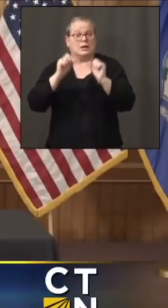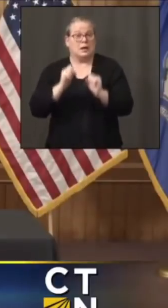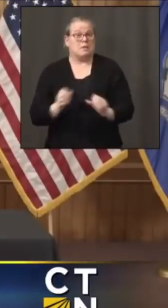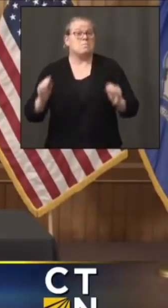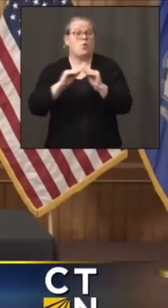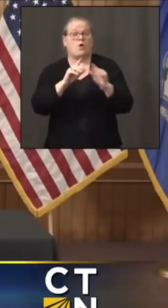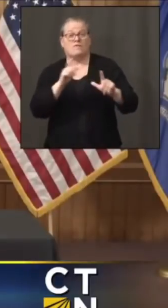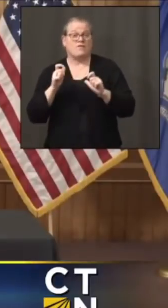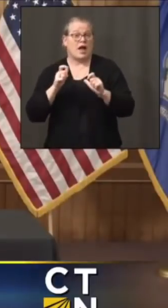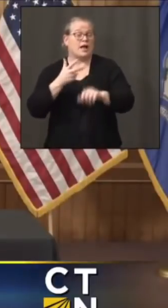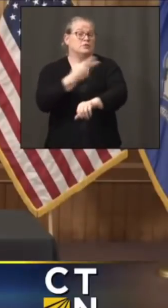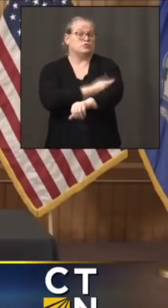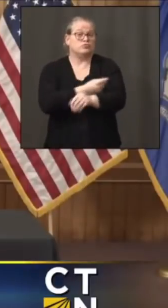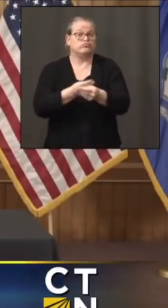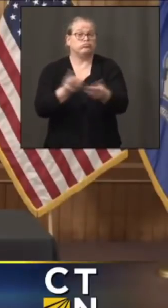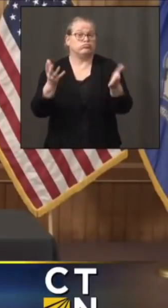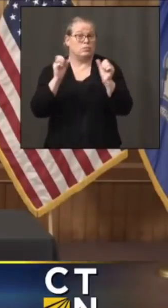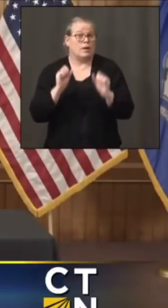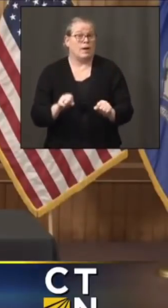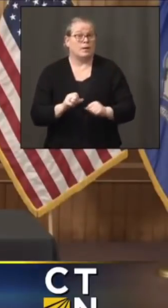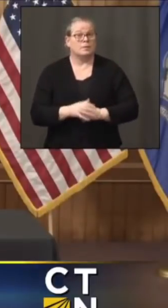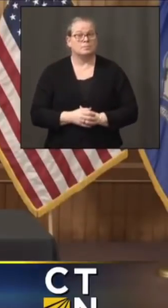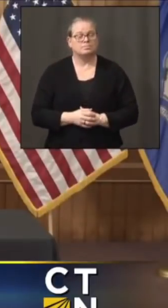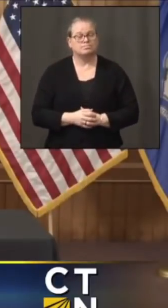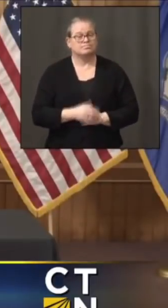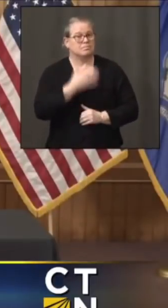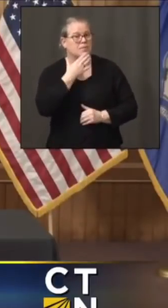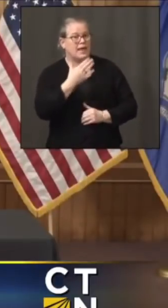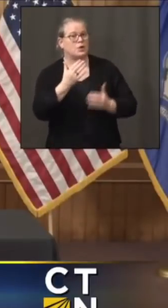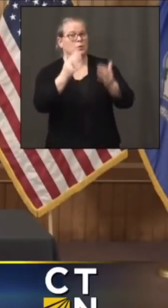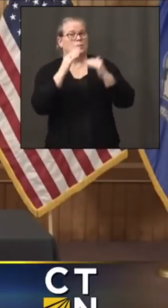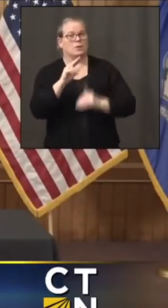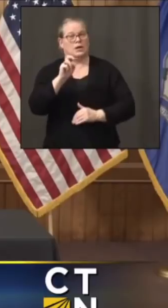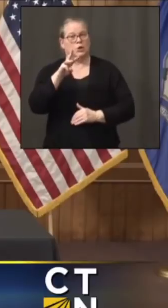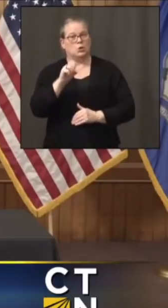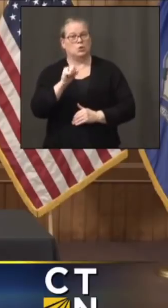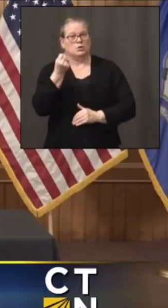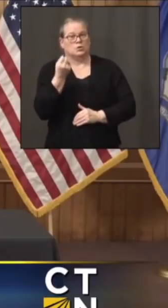you. News 12 Connecticut.